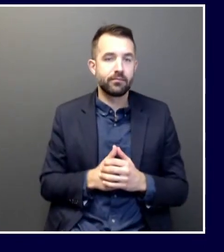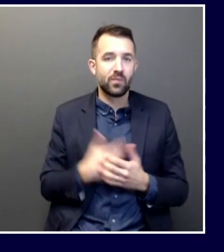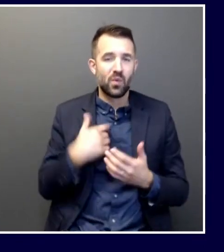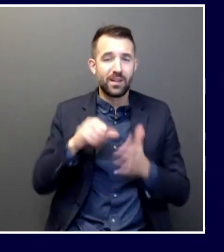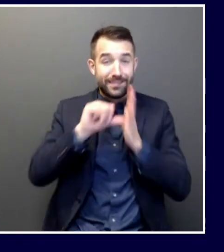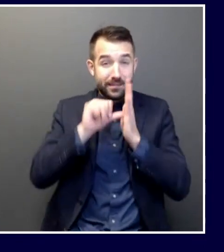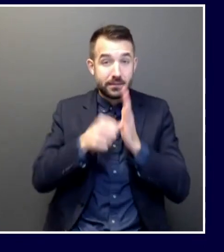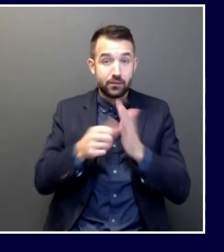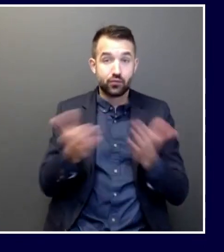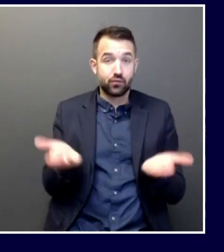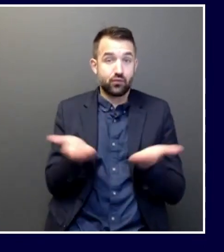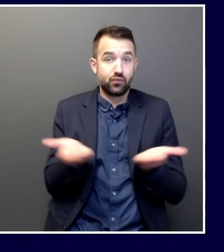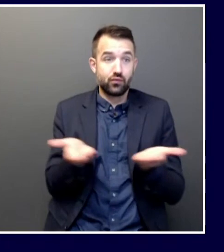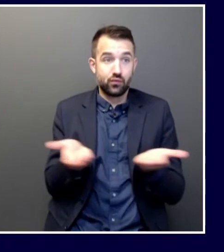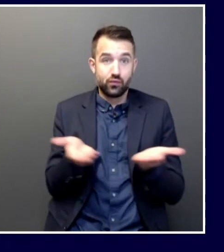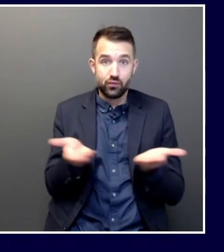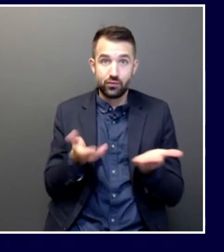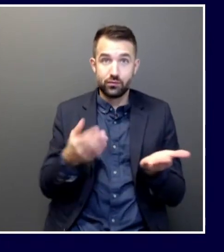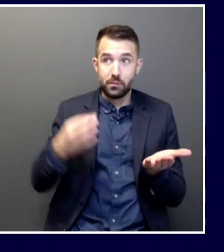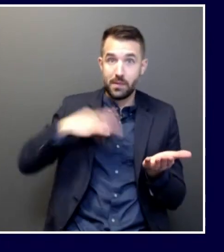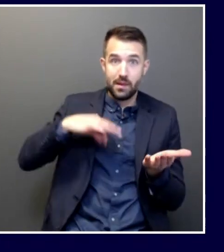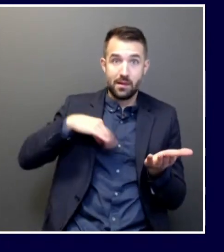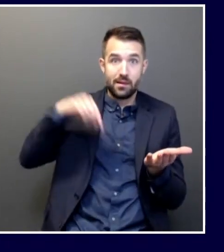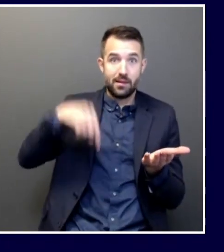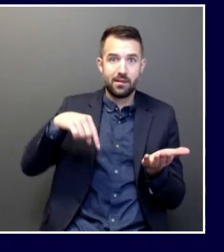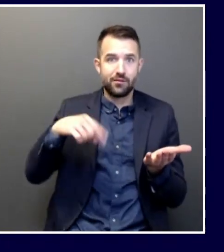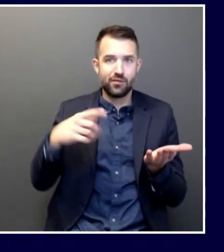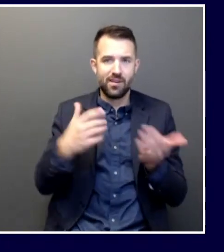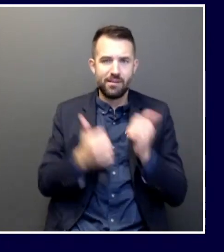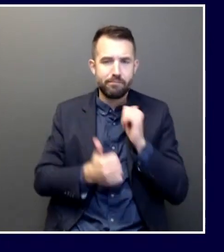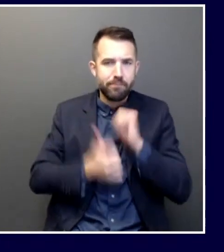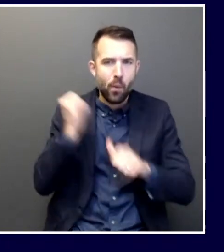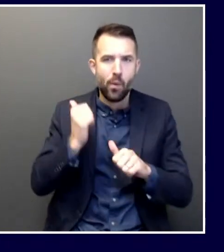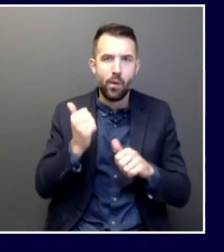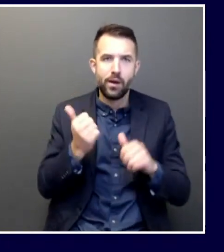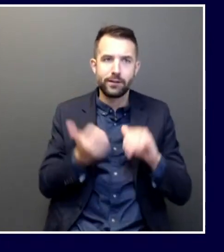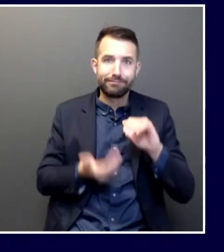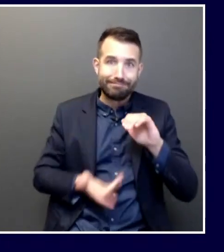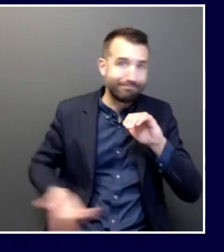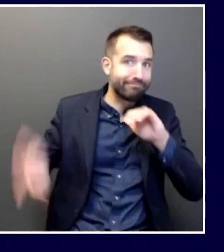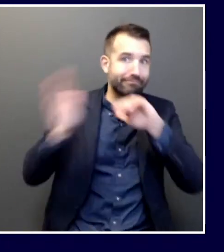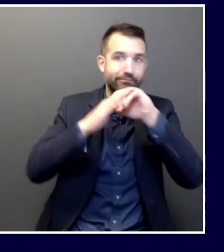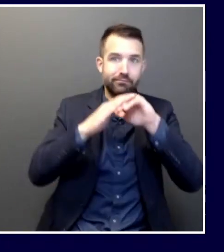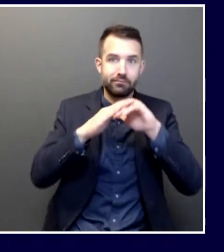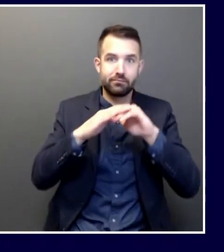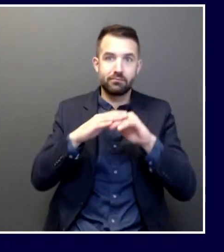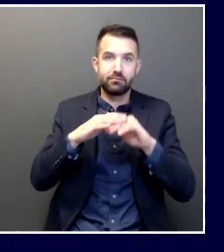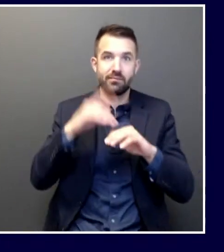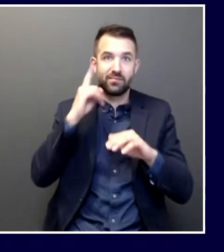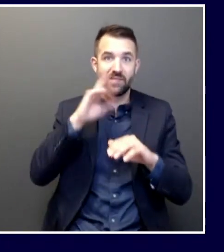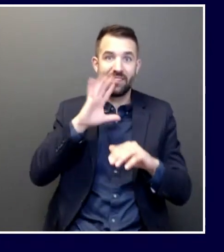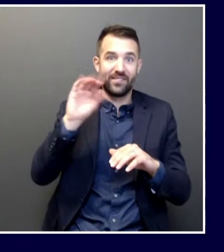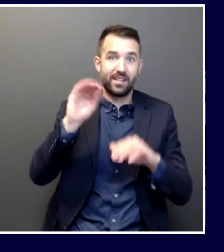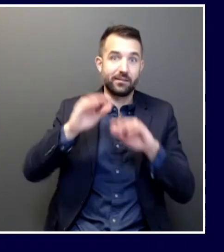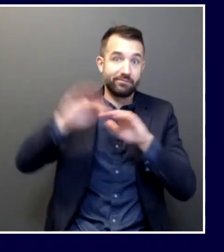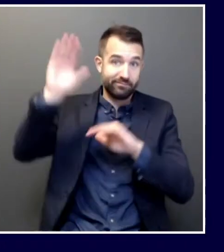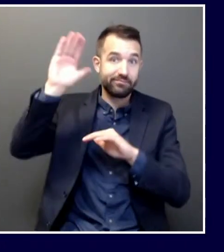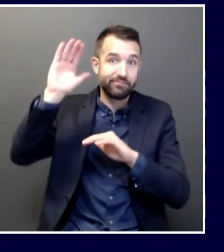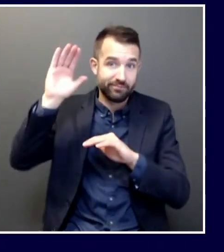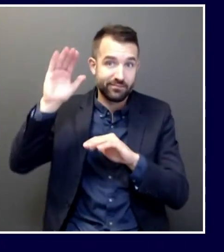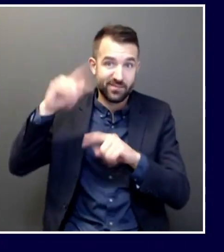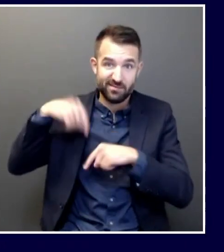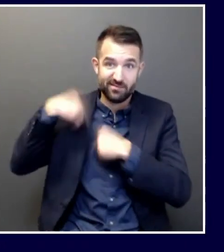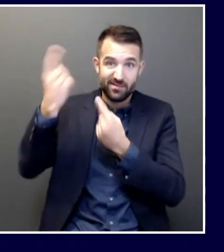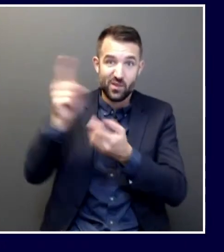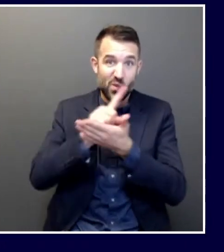largest increase in those individuals aged 50 and over who have been getting their shots in the past week. In